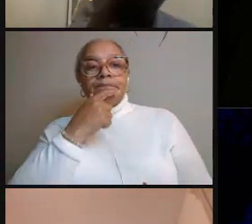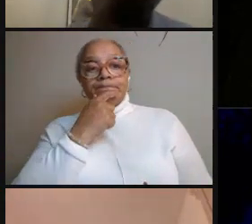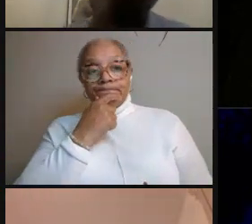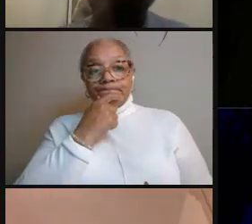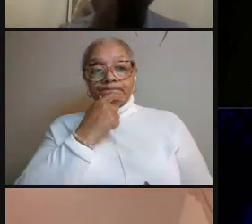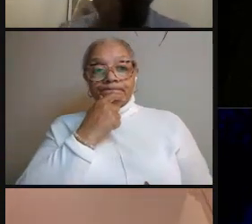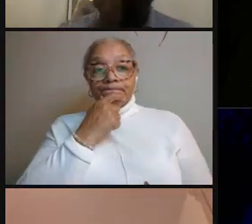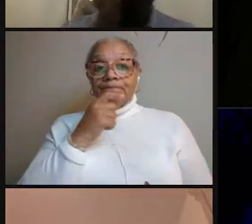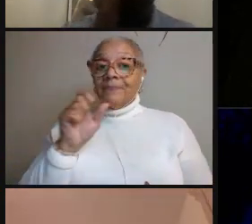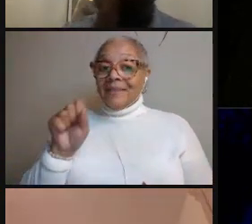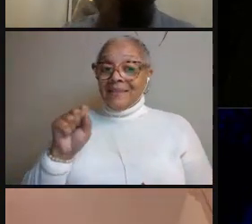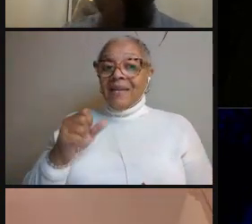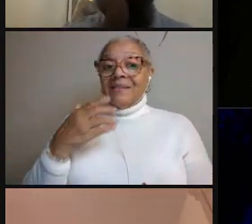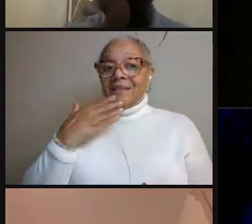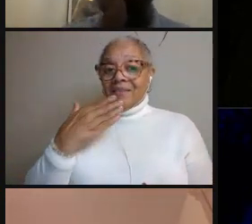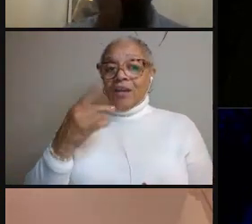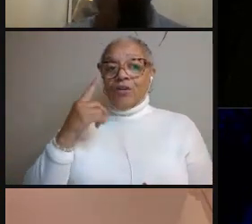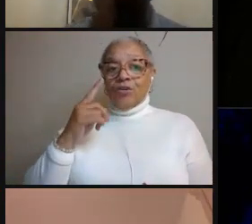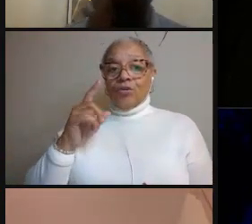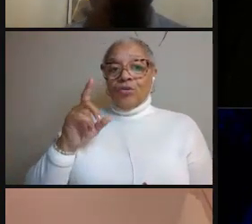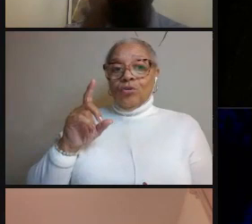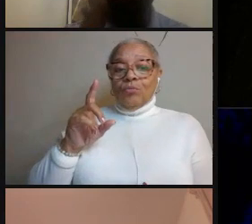Thank you, Prof. Walker, for that question.